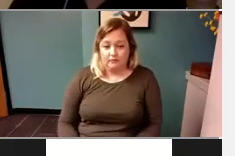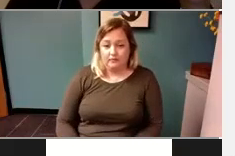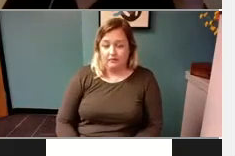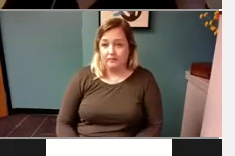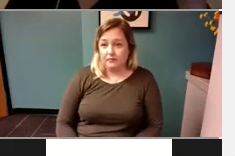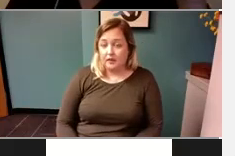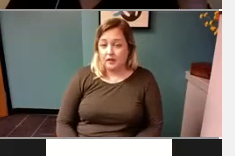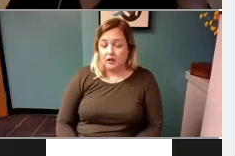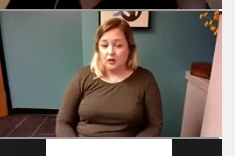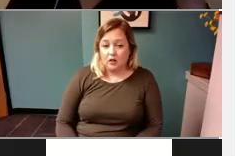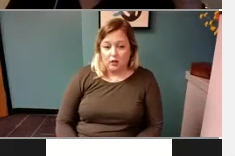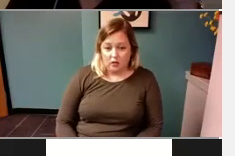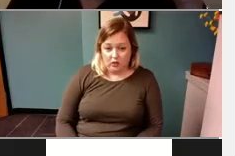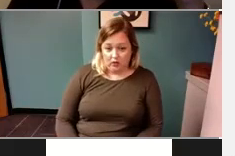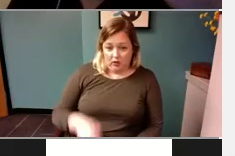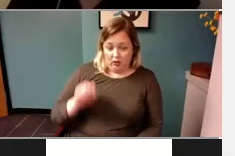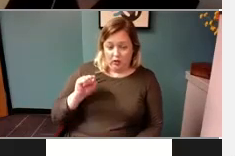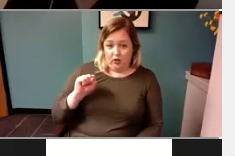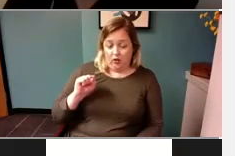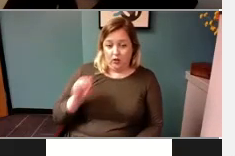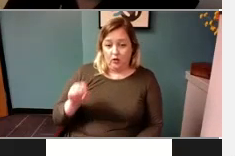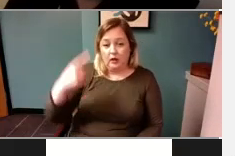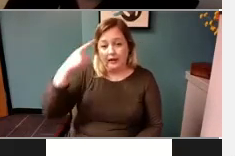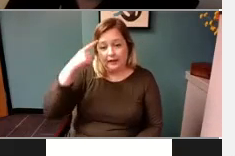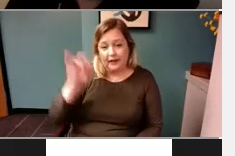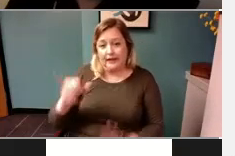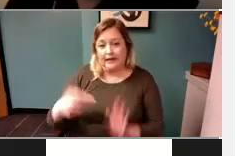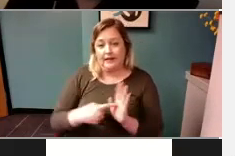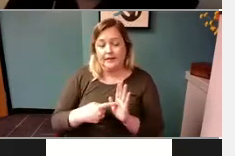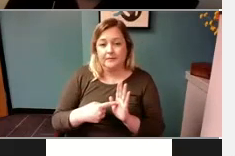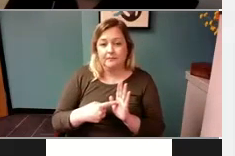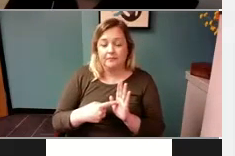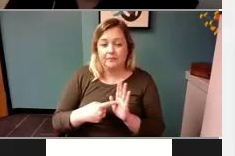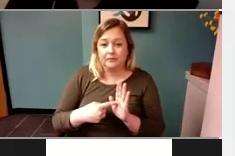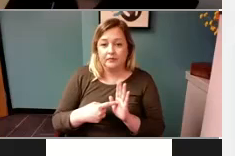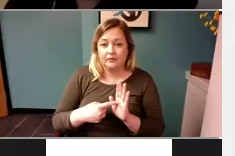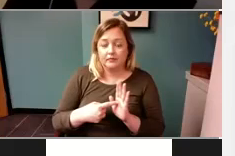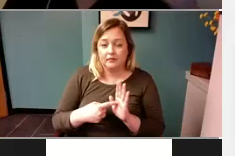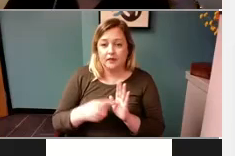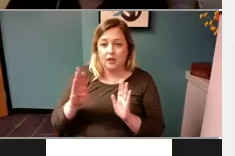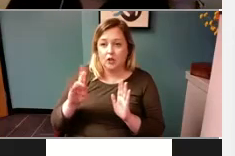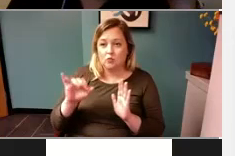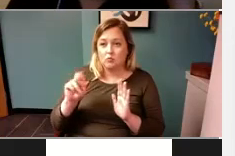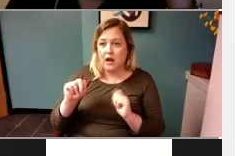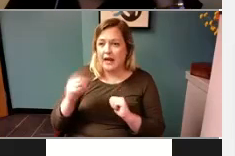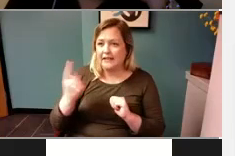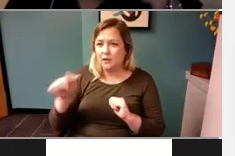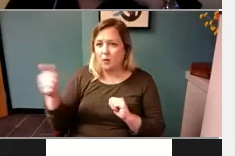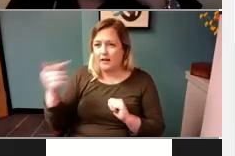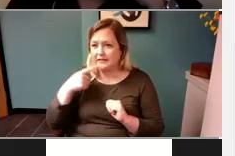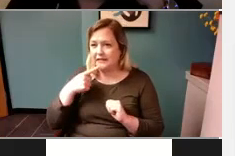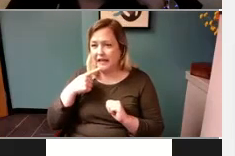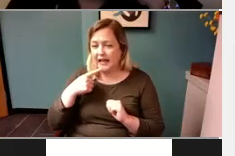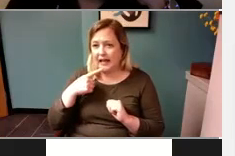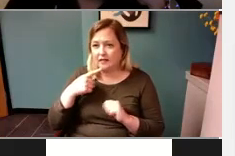So Vamsi, think about it like this. What if, as Brian and somebody else said, what if